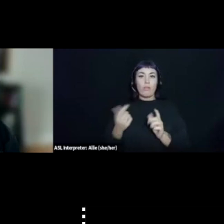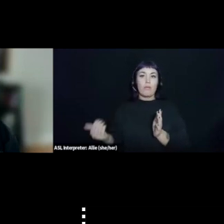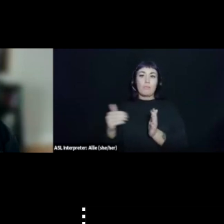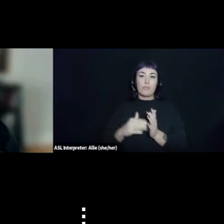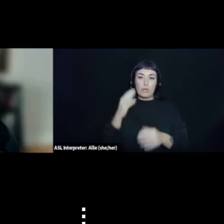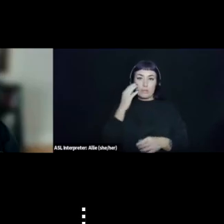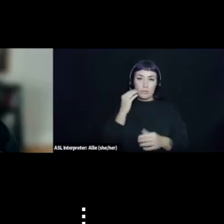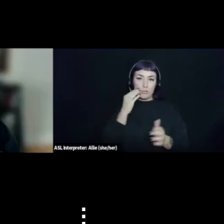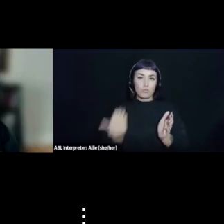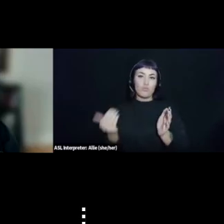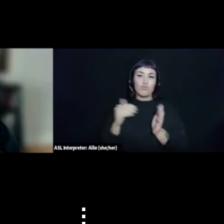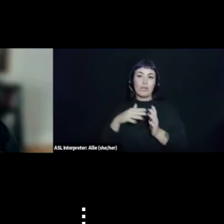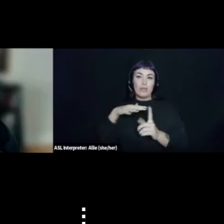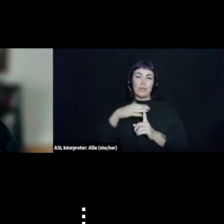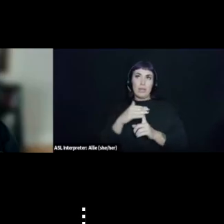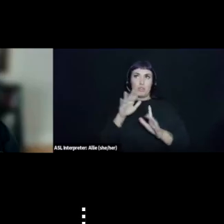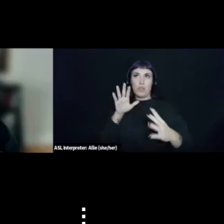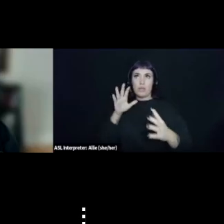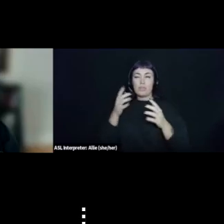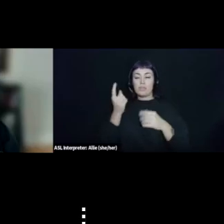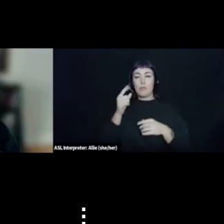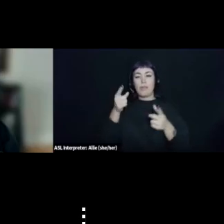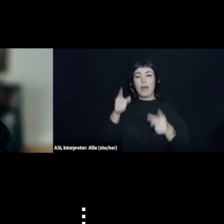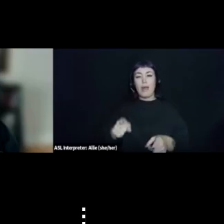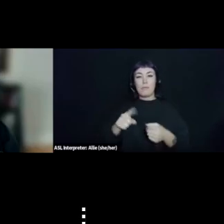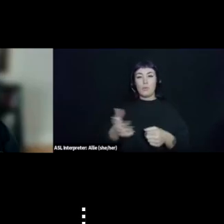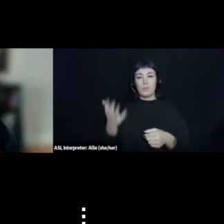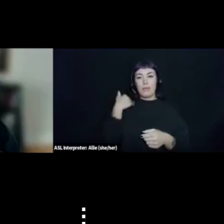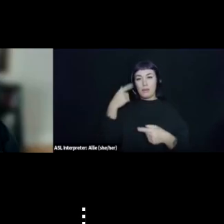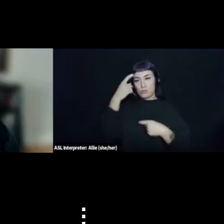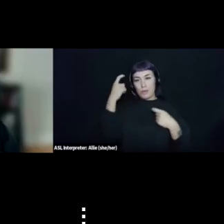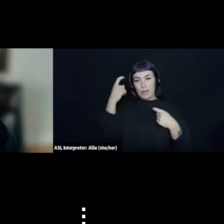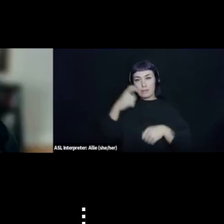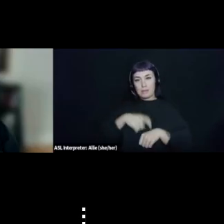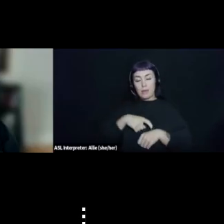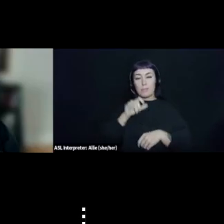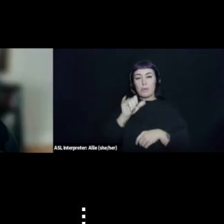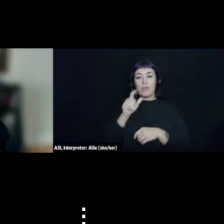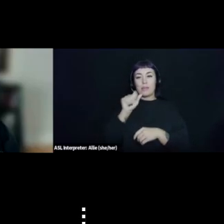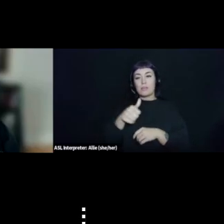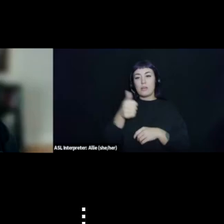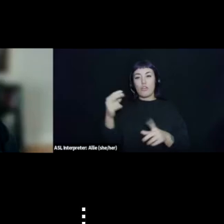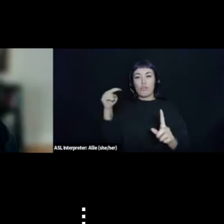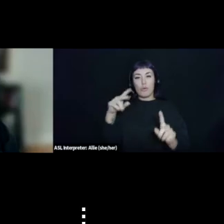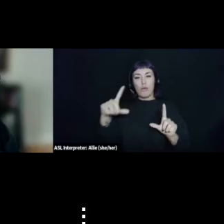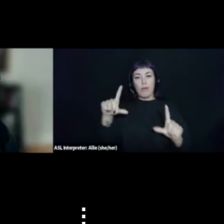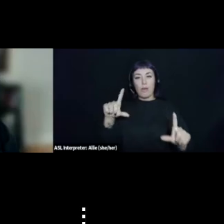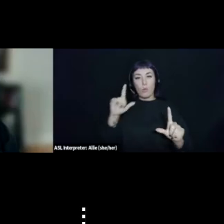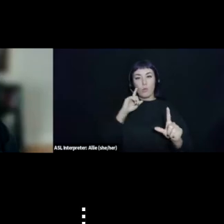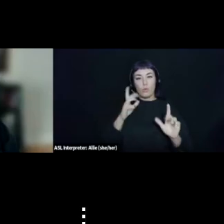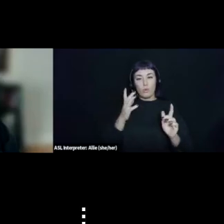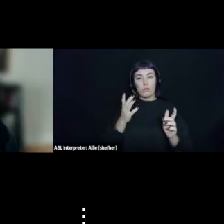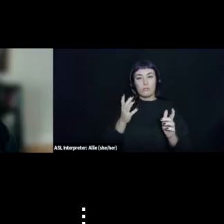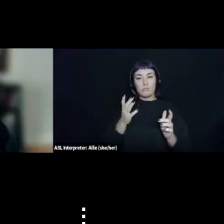re-experiencing, recontextualizing something that happened to me at a traumatic time. And that's kind of another angle one can take